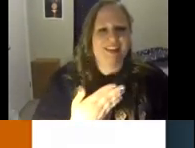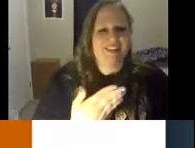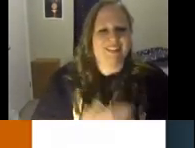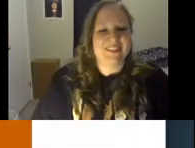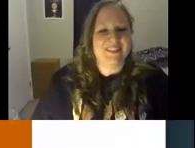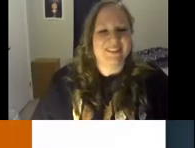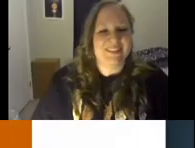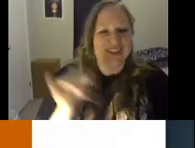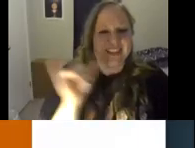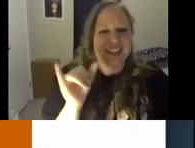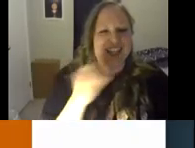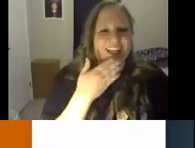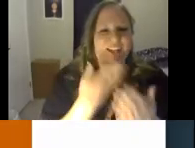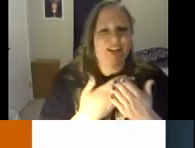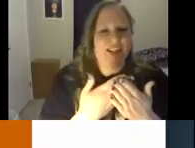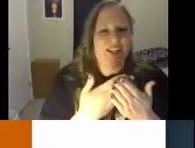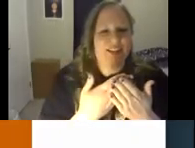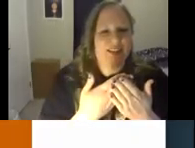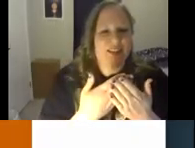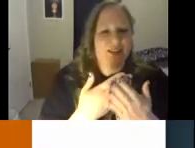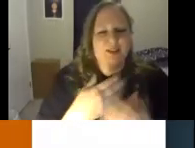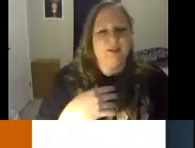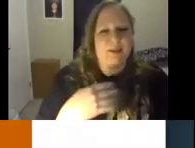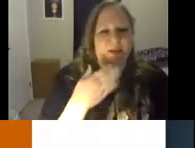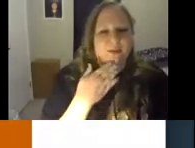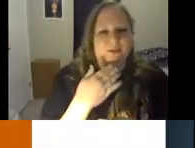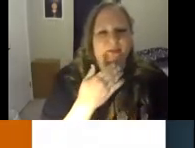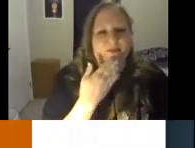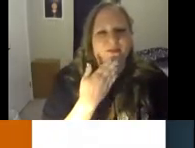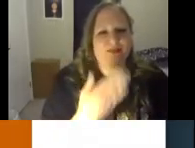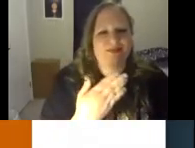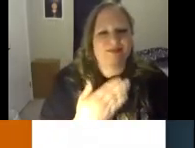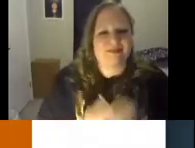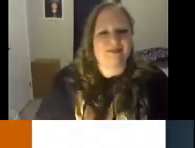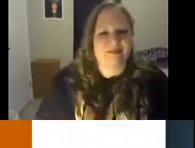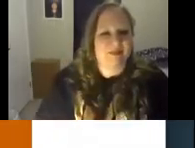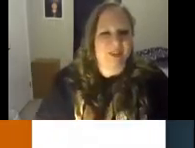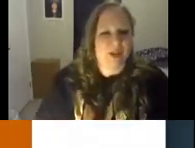Thank you. It's like good, but